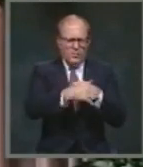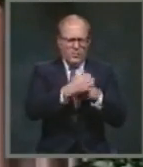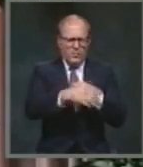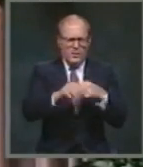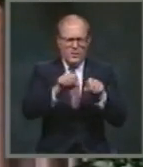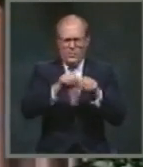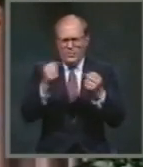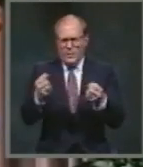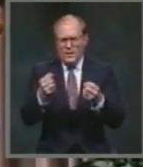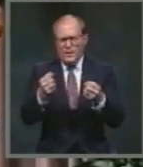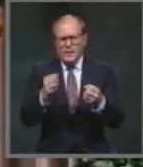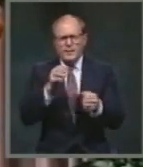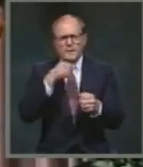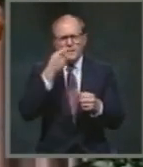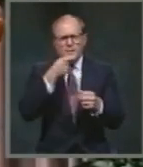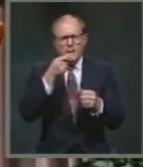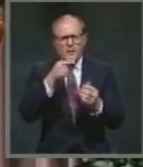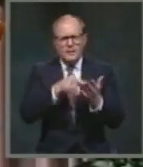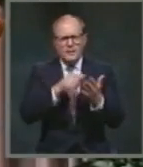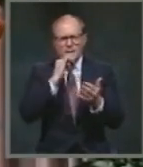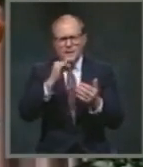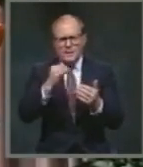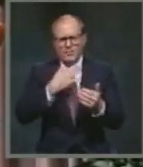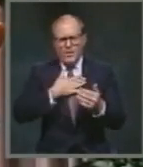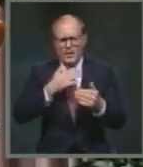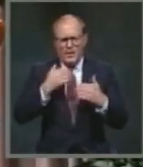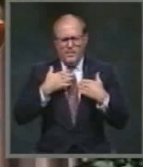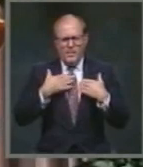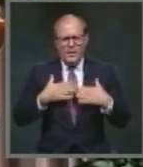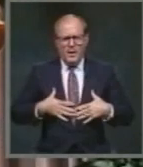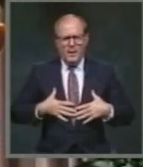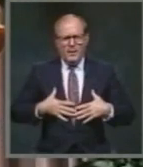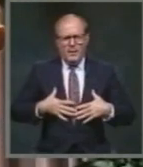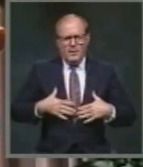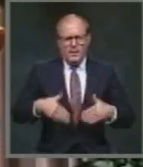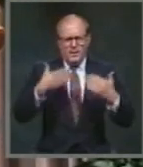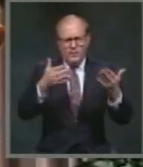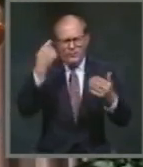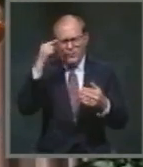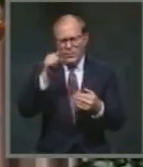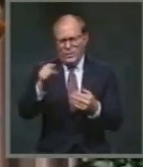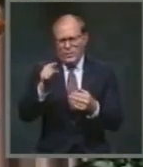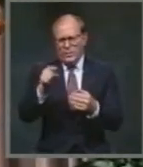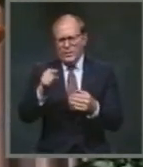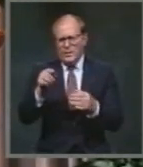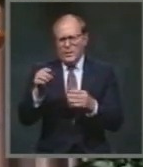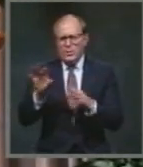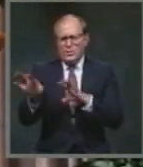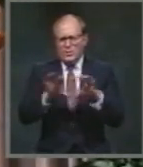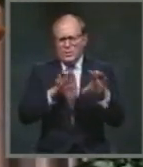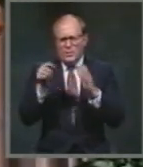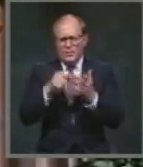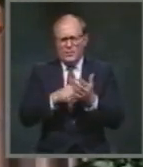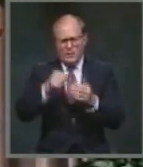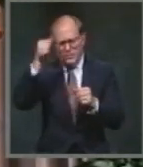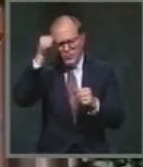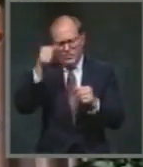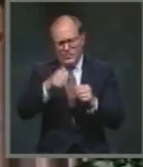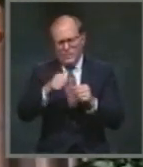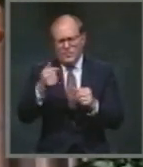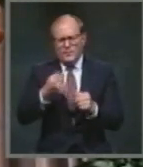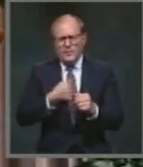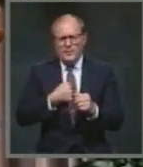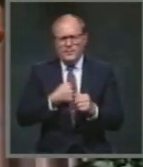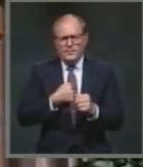brake it and gave it unto them, saying, "This is my body, which is given for you. This do in remembrance